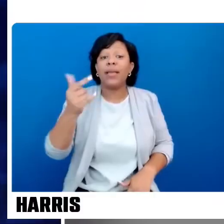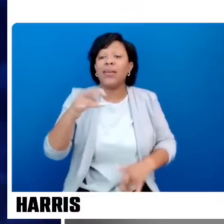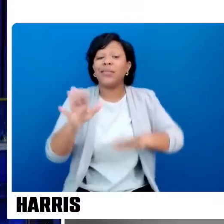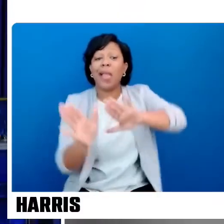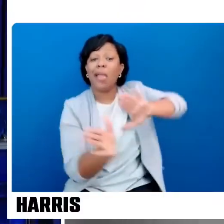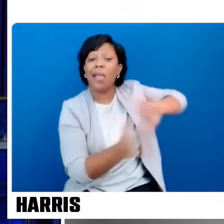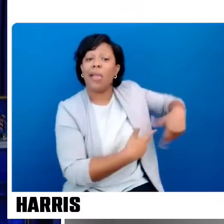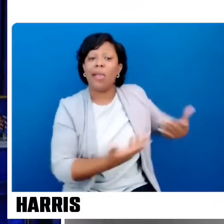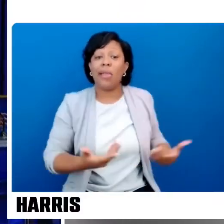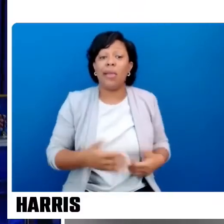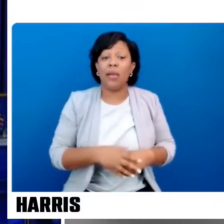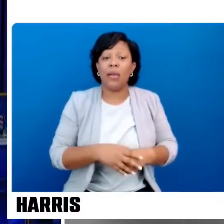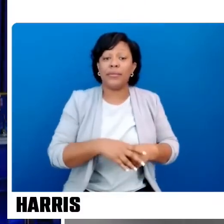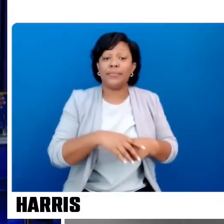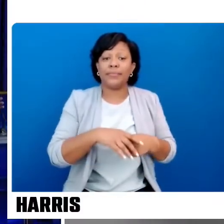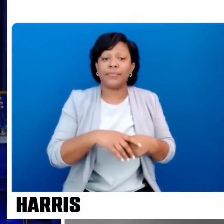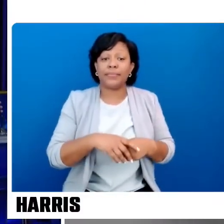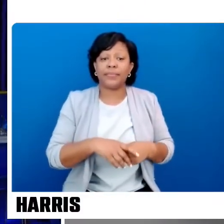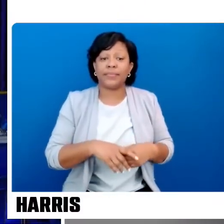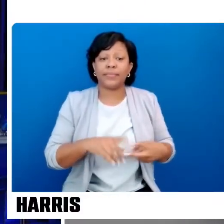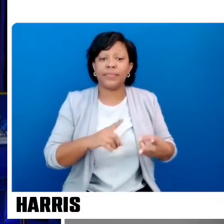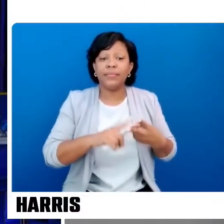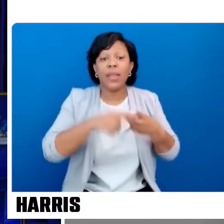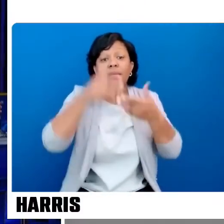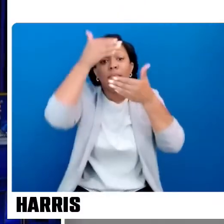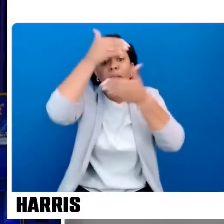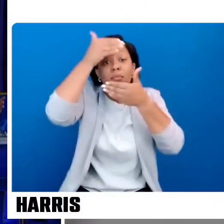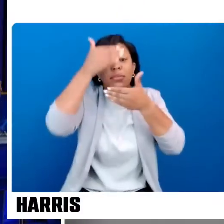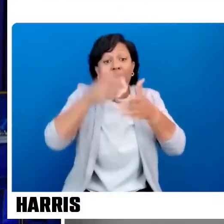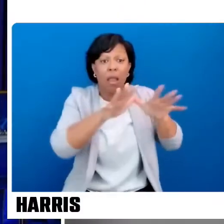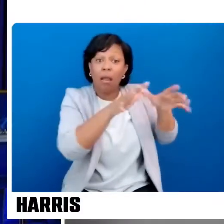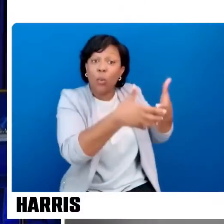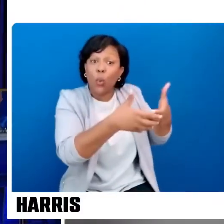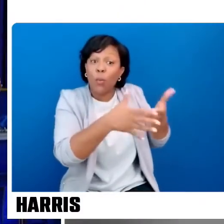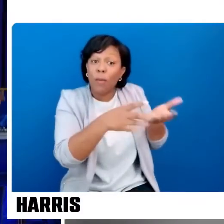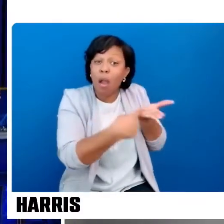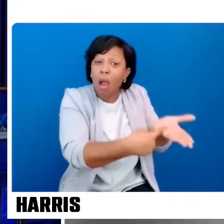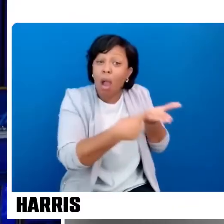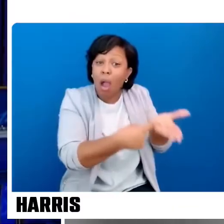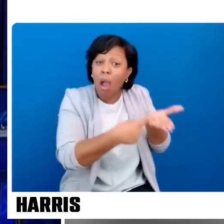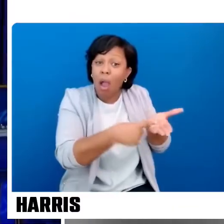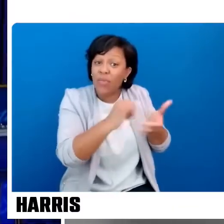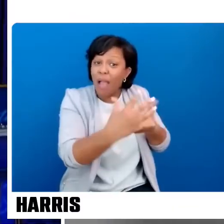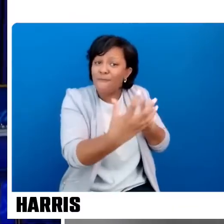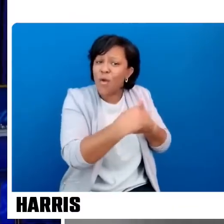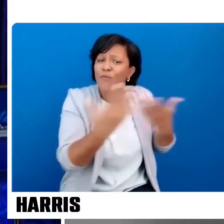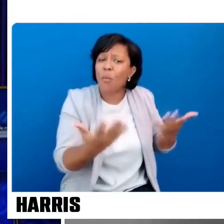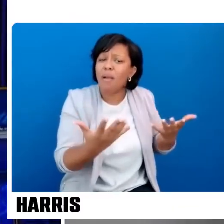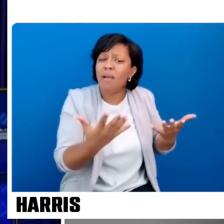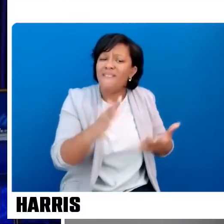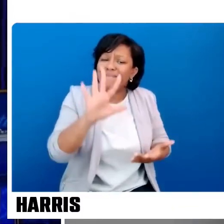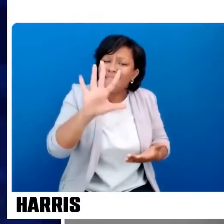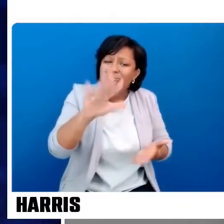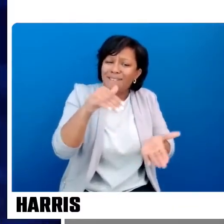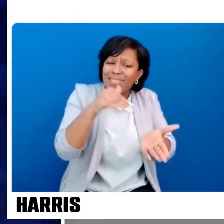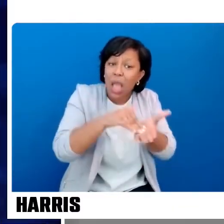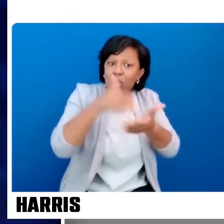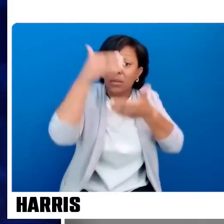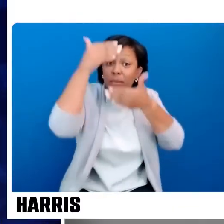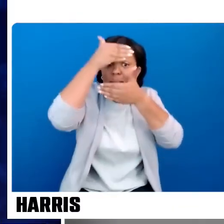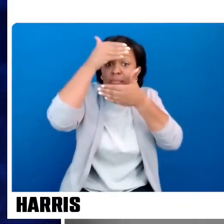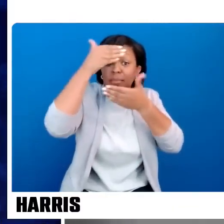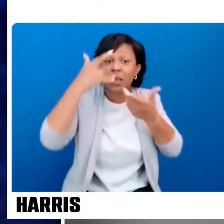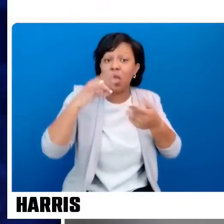Taliban. The negotiation involved the Taliban getting 5,000 Taliban terrorists released. And get this,